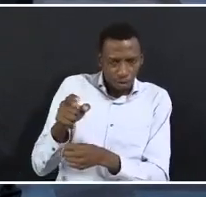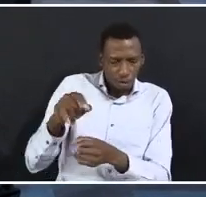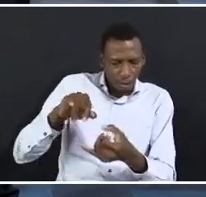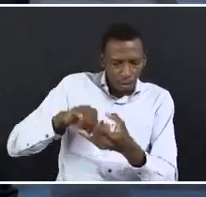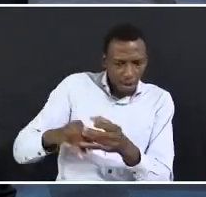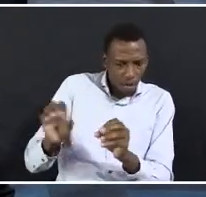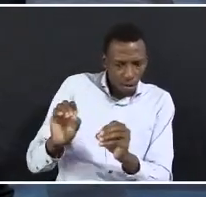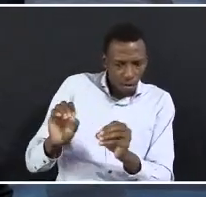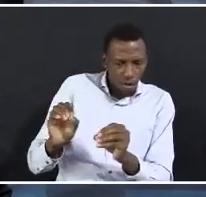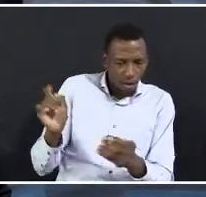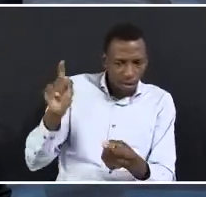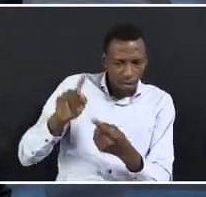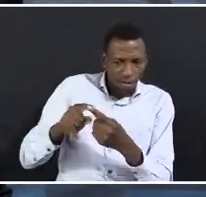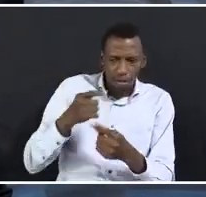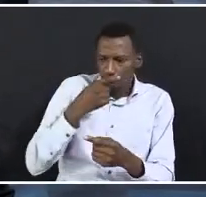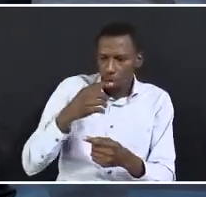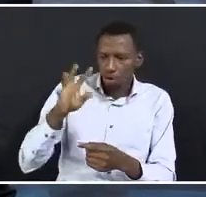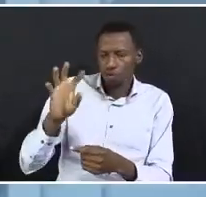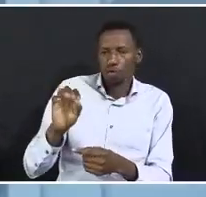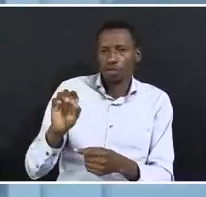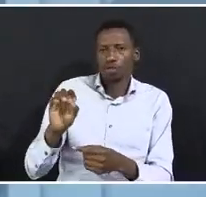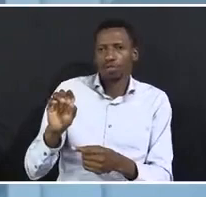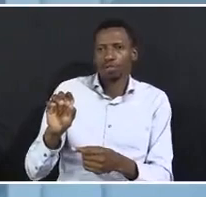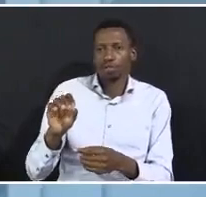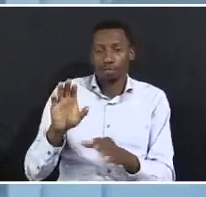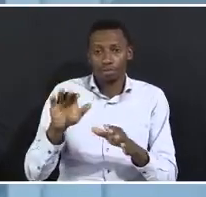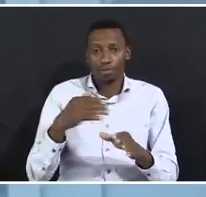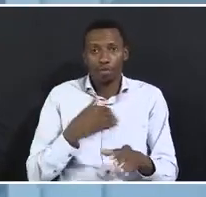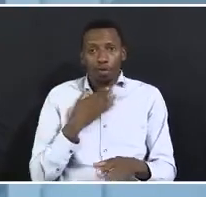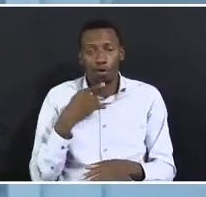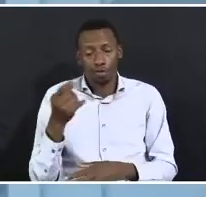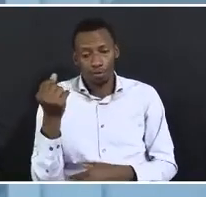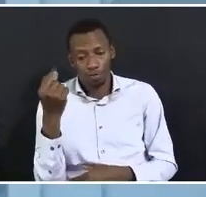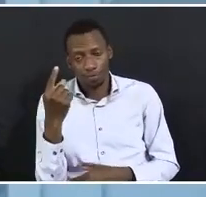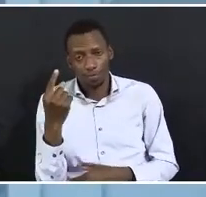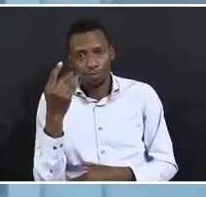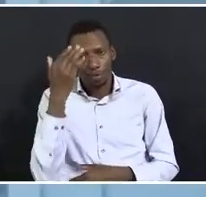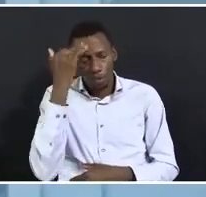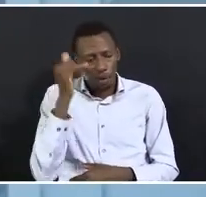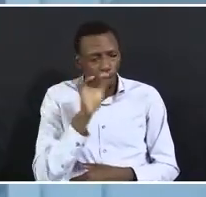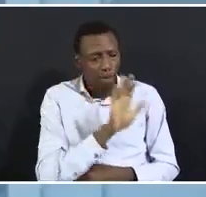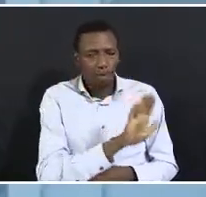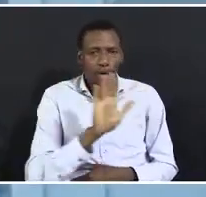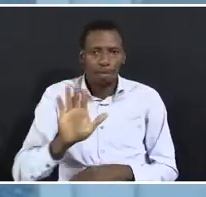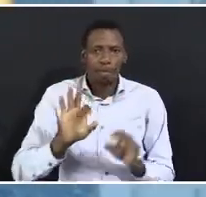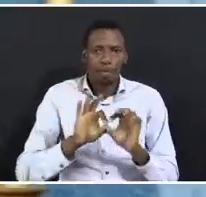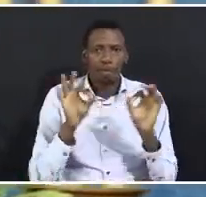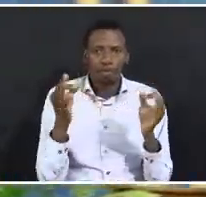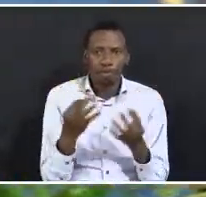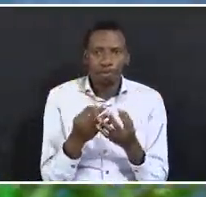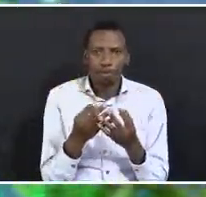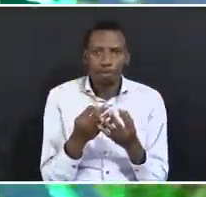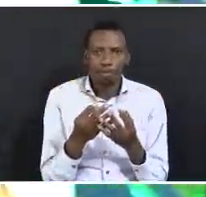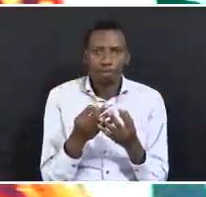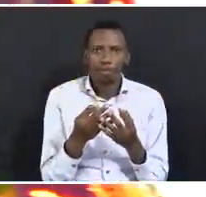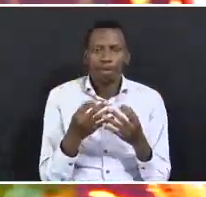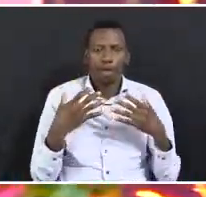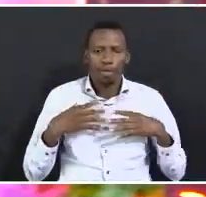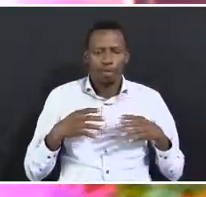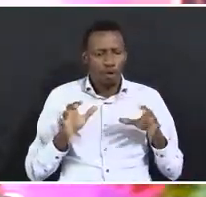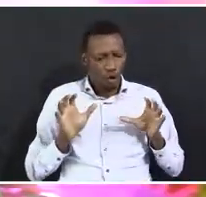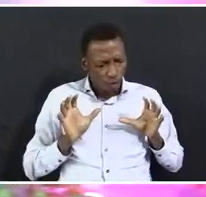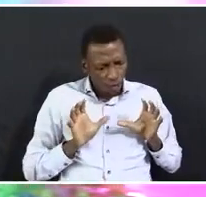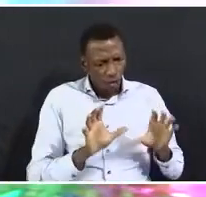let me bring it down so that you understand. Because from the families where you come from, we